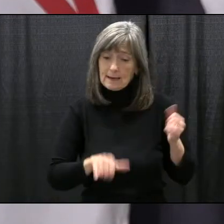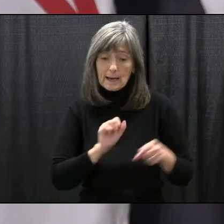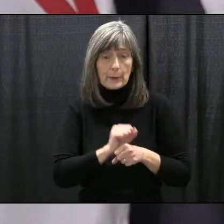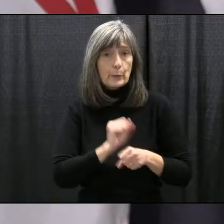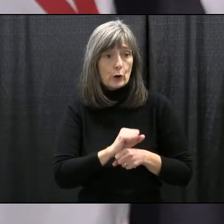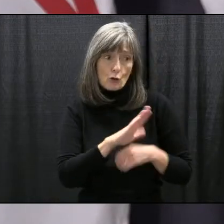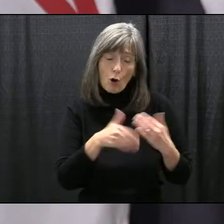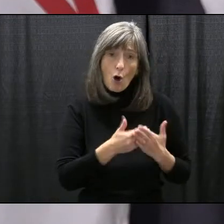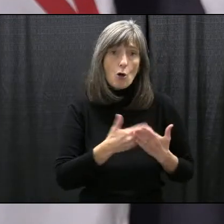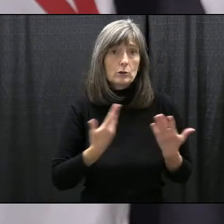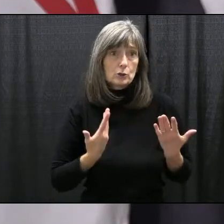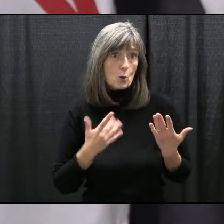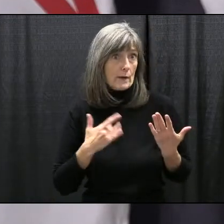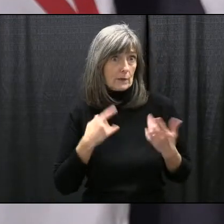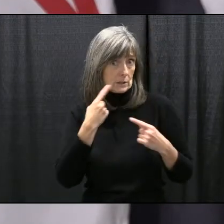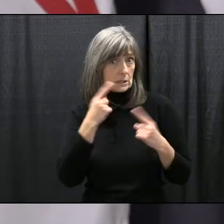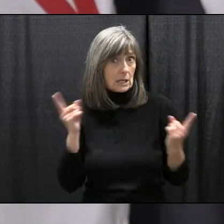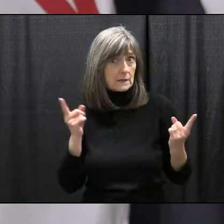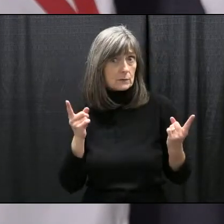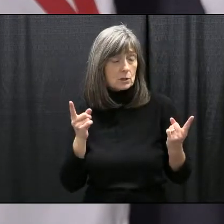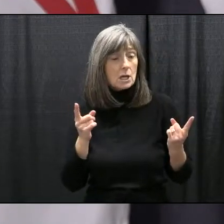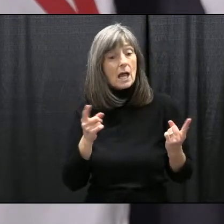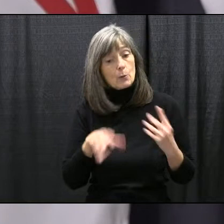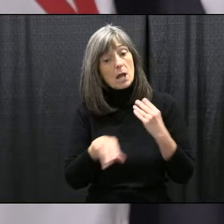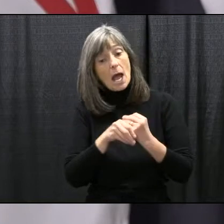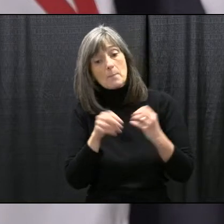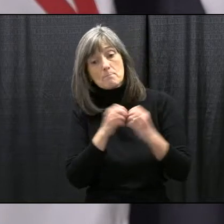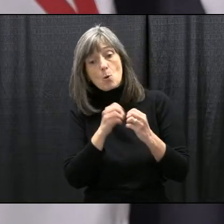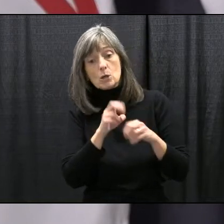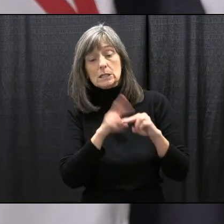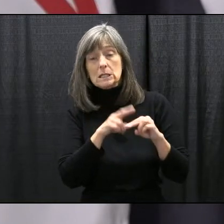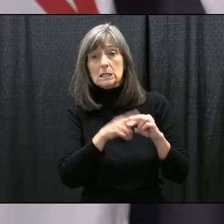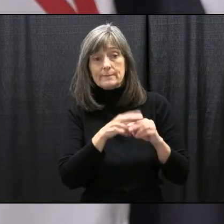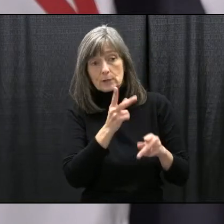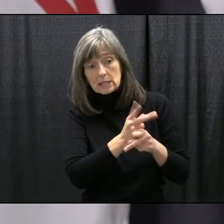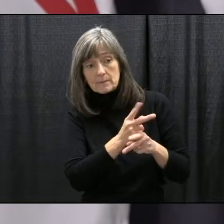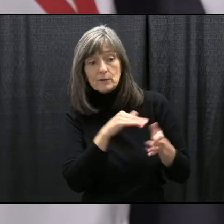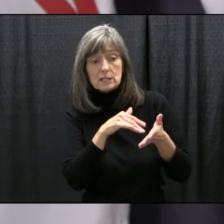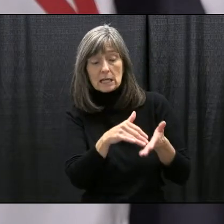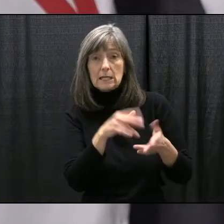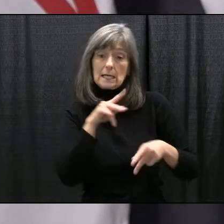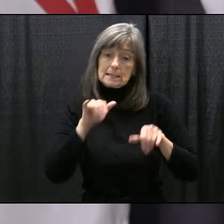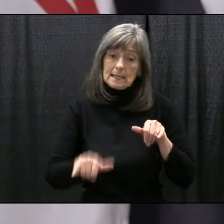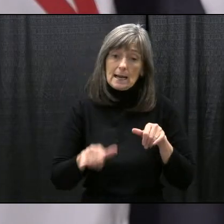would regard them as very successful, and this will build on those. So again,